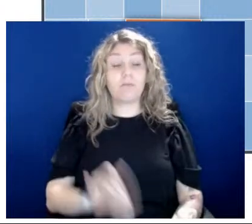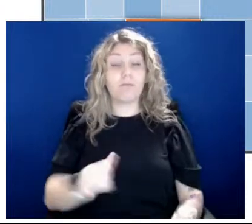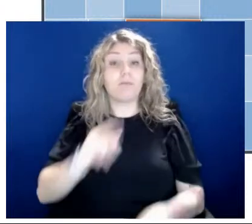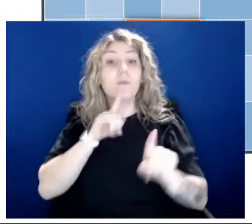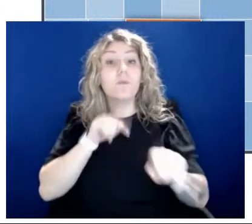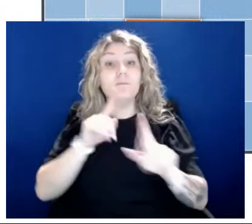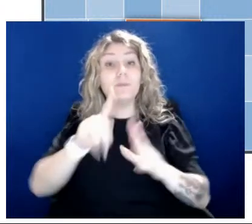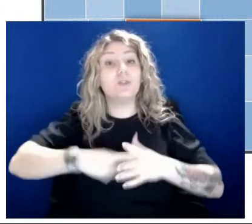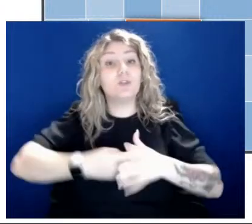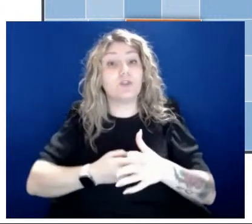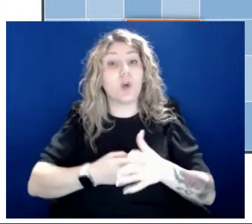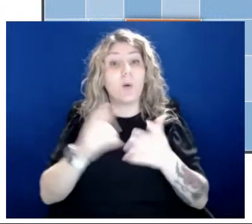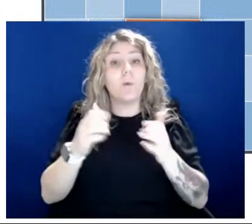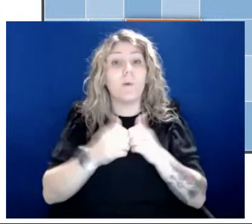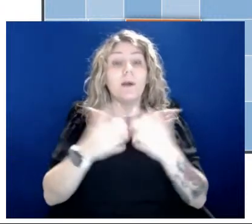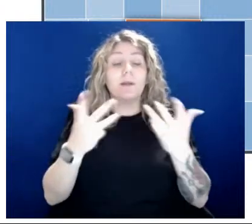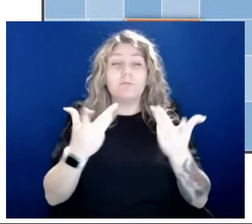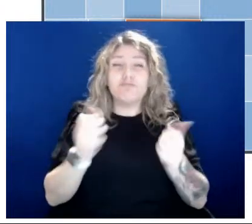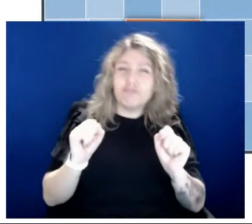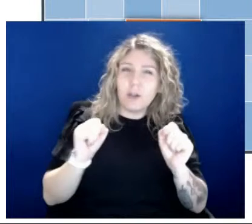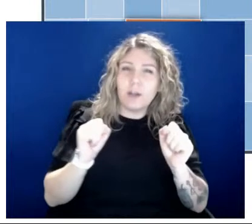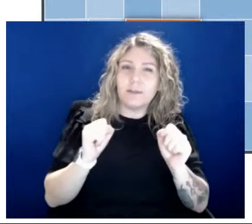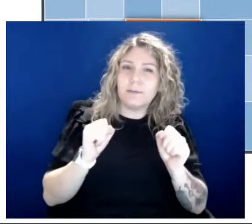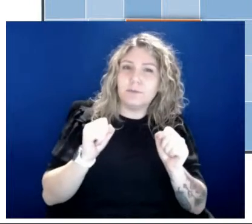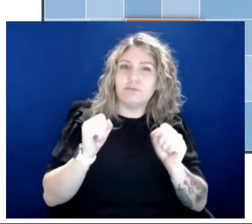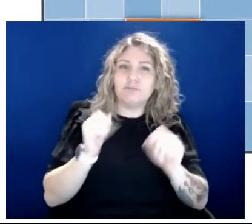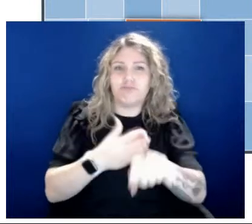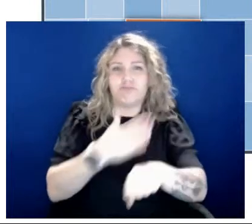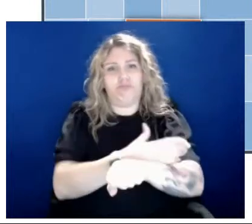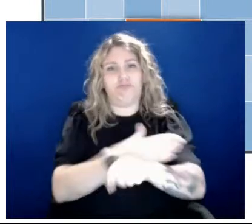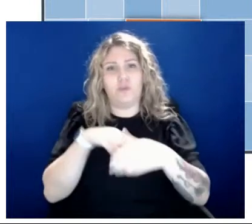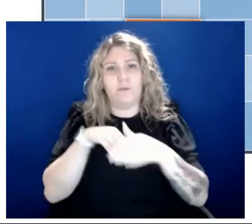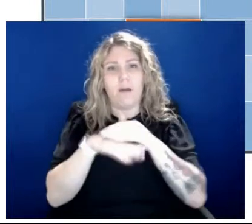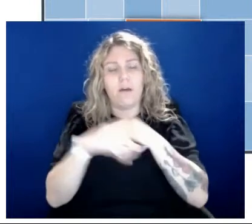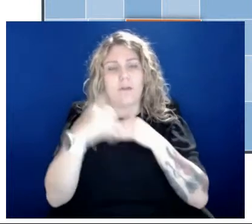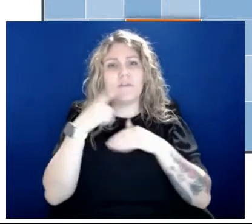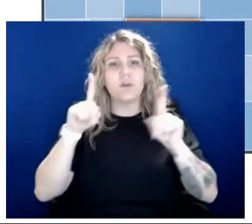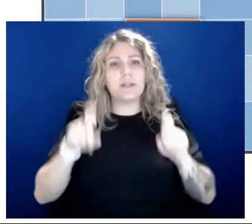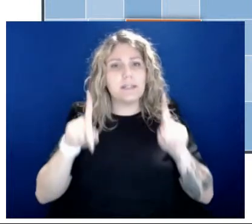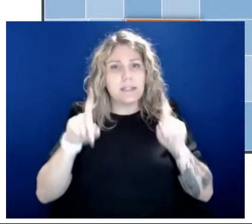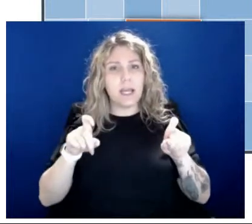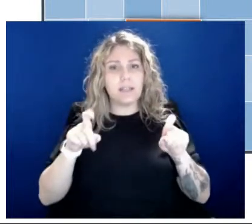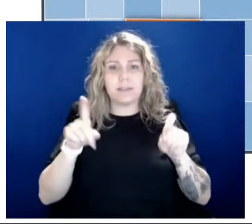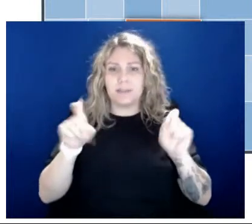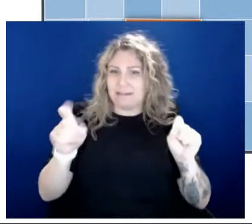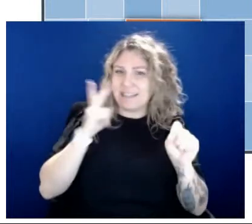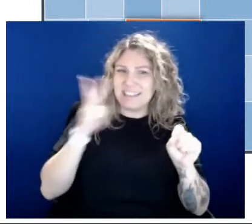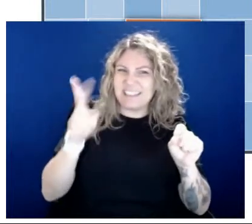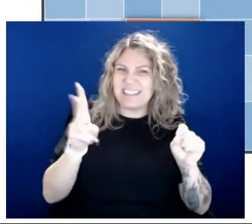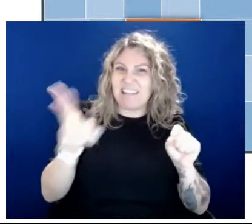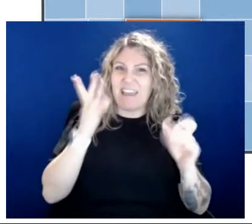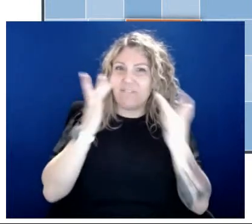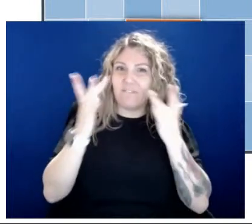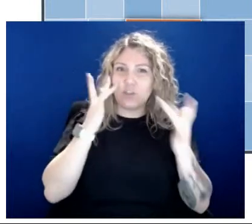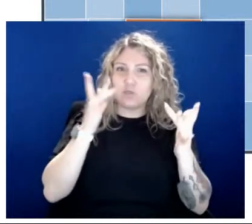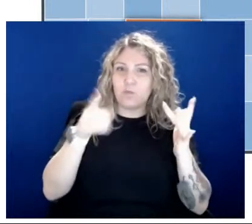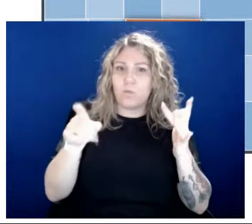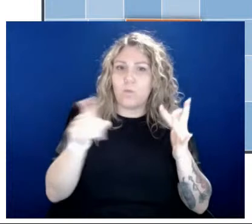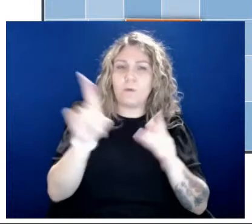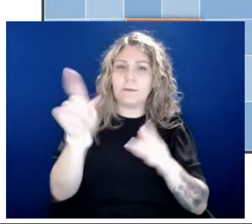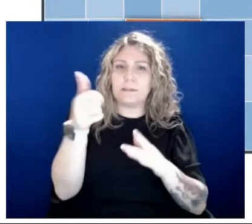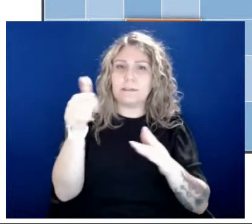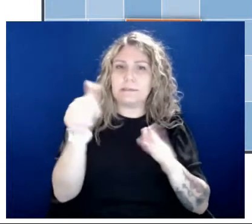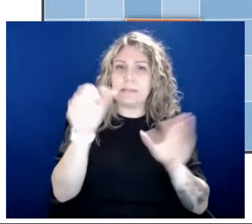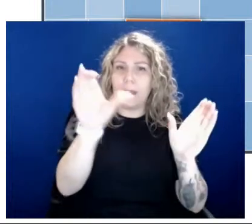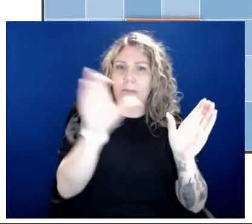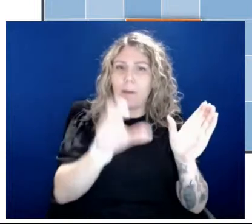off with trying to improve access to testing. We ended up in these, I think you can see on the visual, the 10 counties that we actually worked in